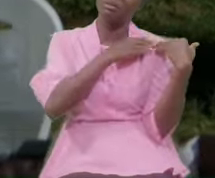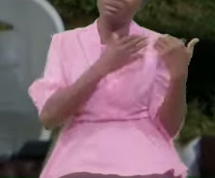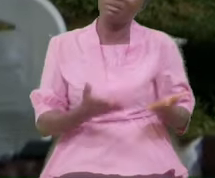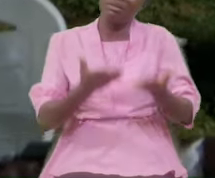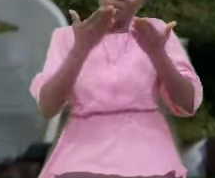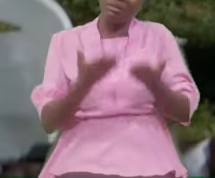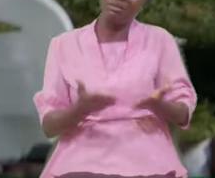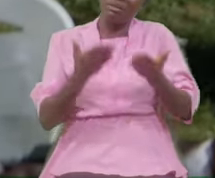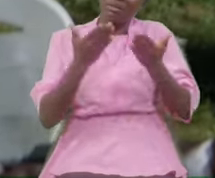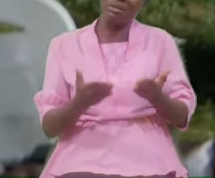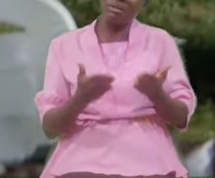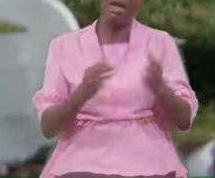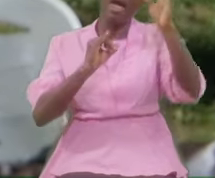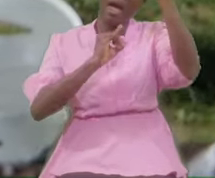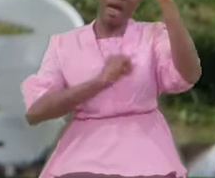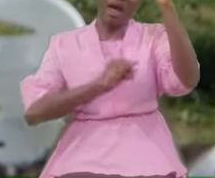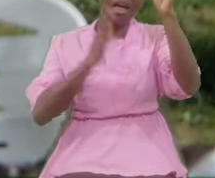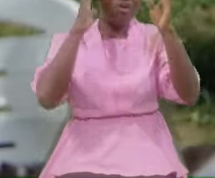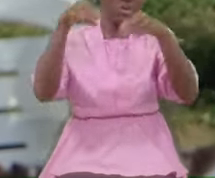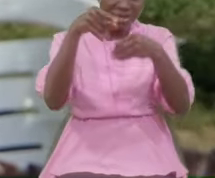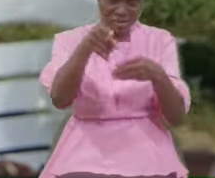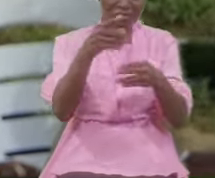heavy will give you